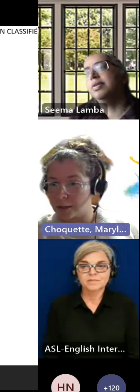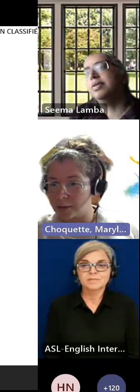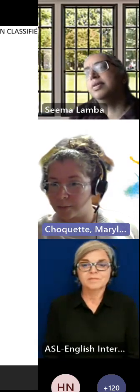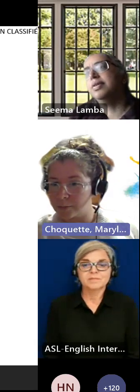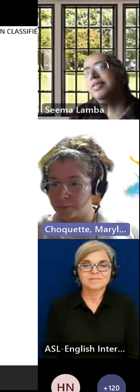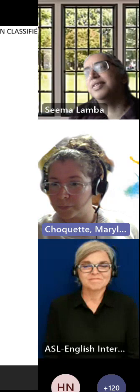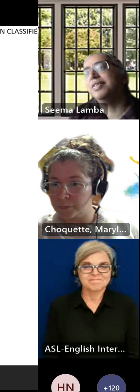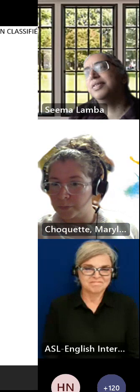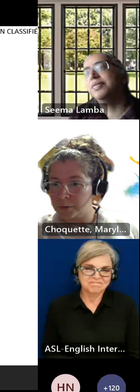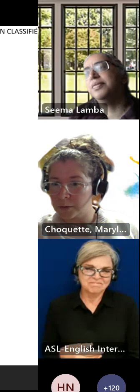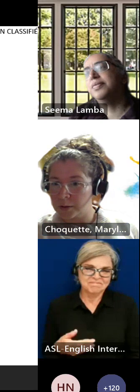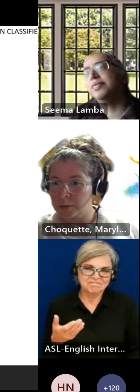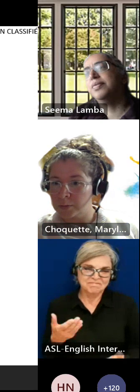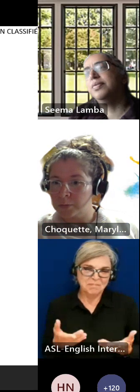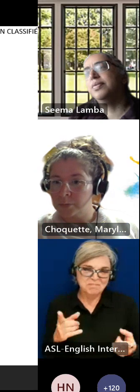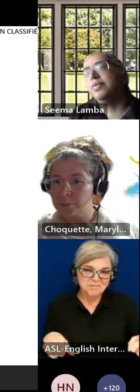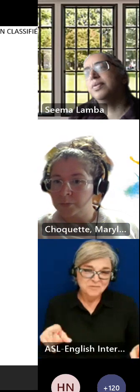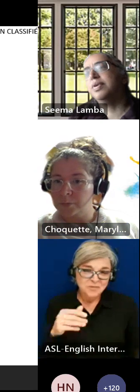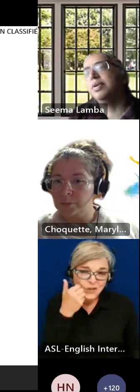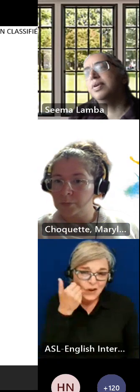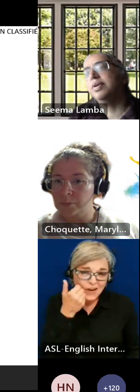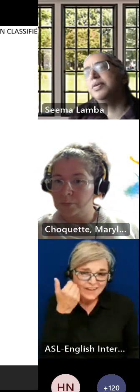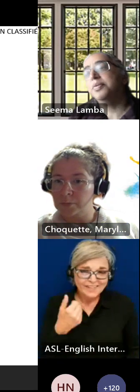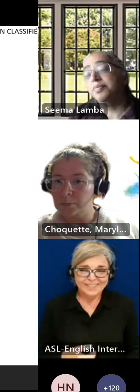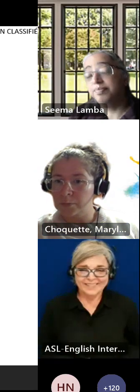Everybody's shy?